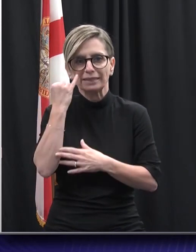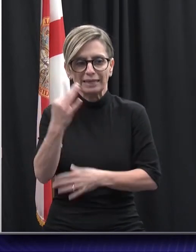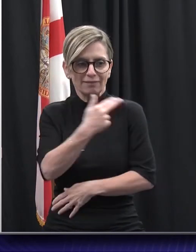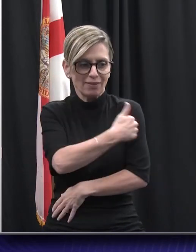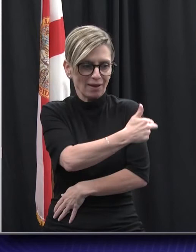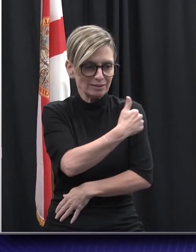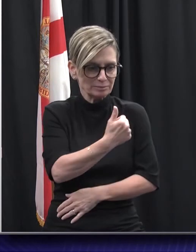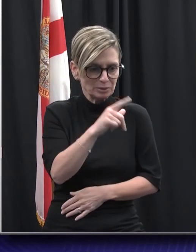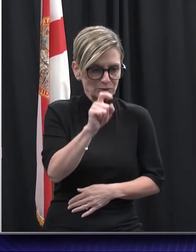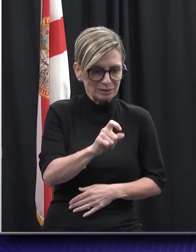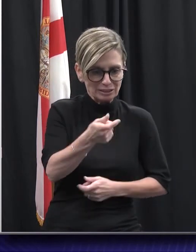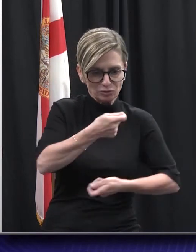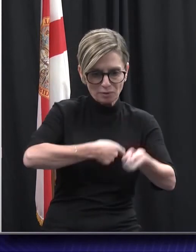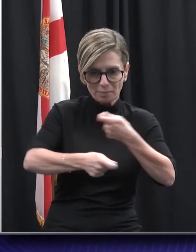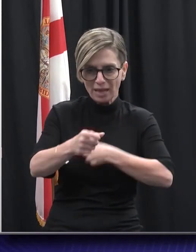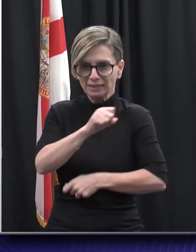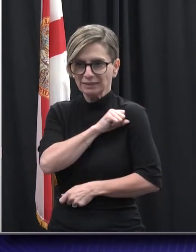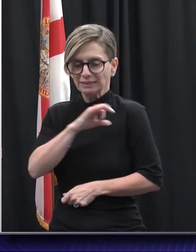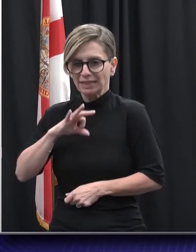need from us.